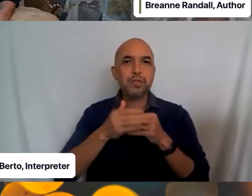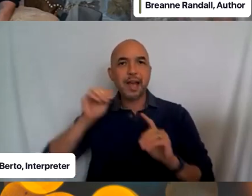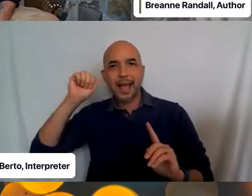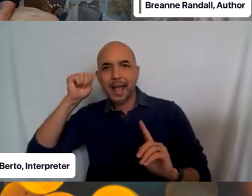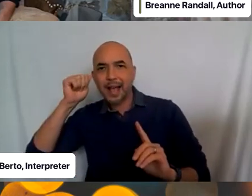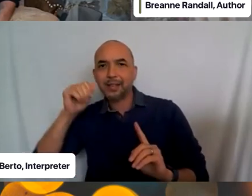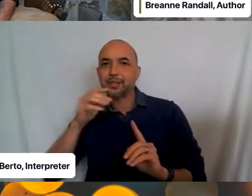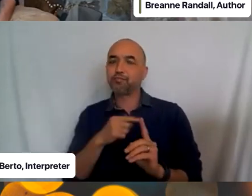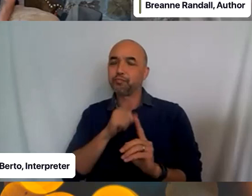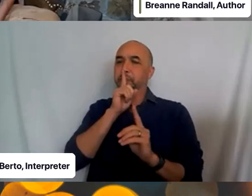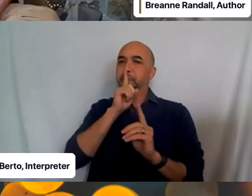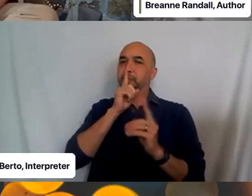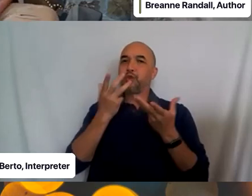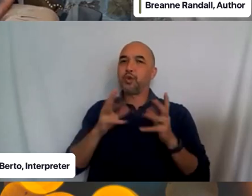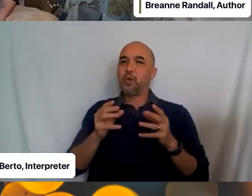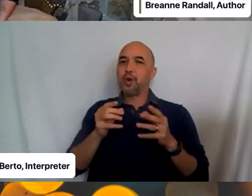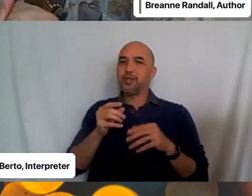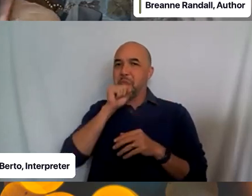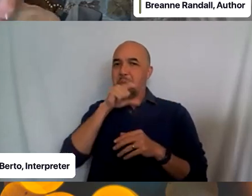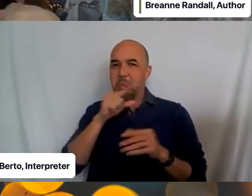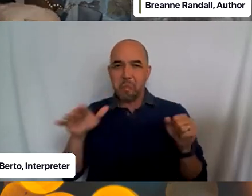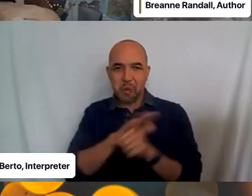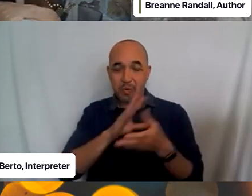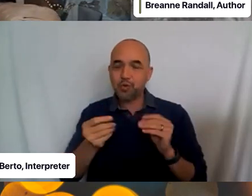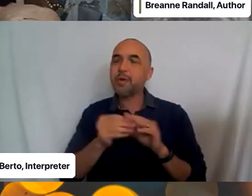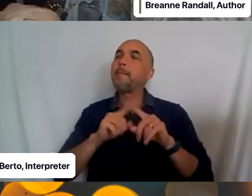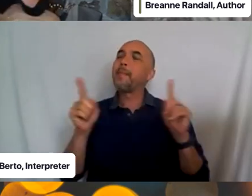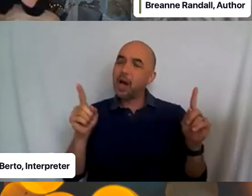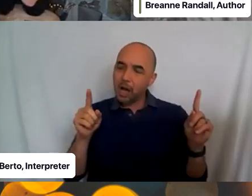won't say too much in case anybody hasn't read it, but